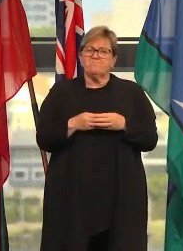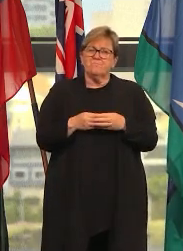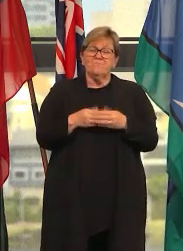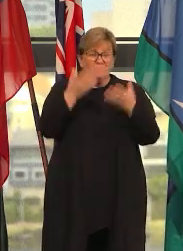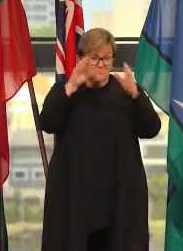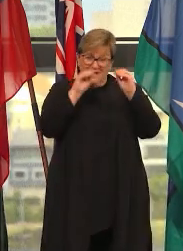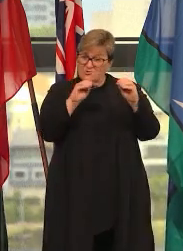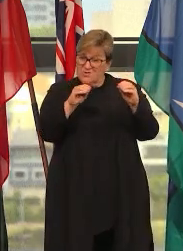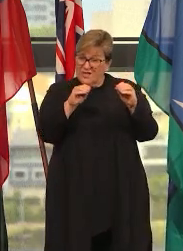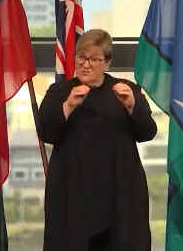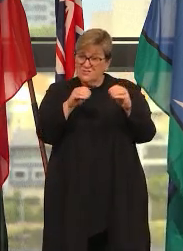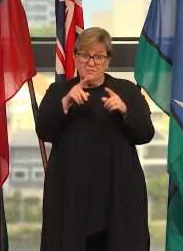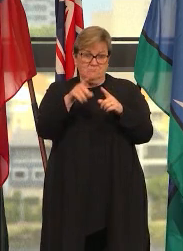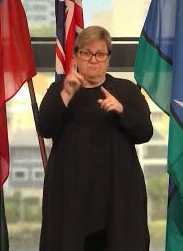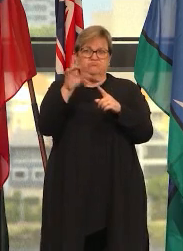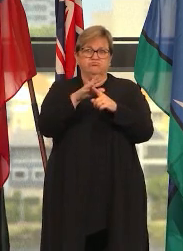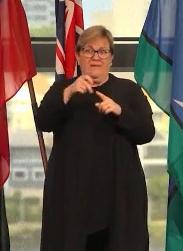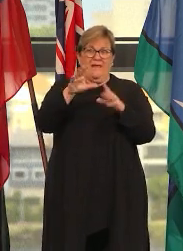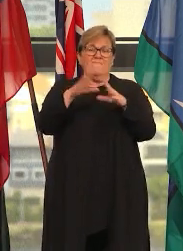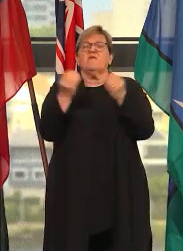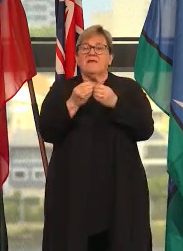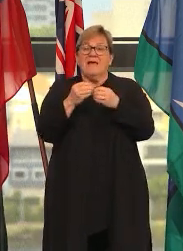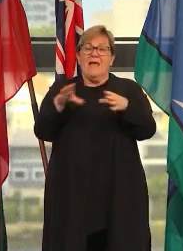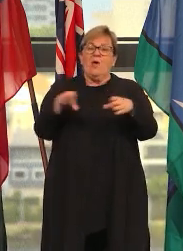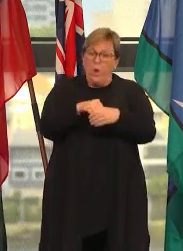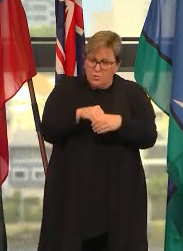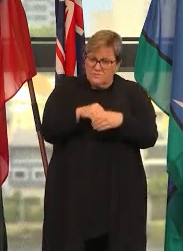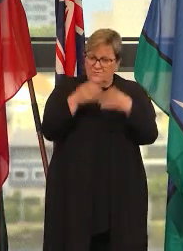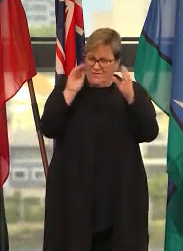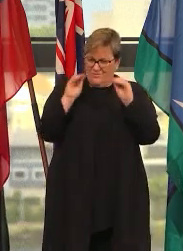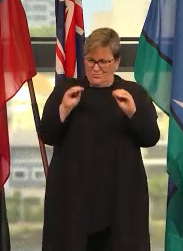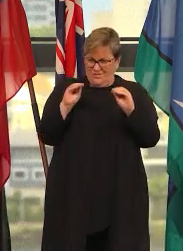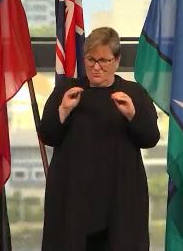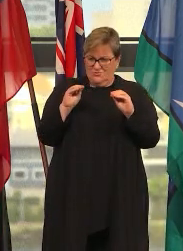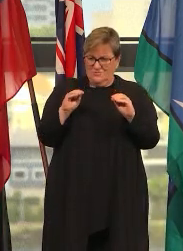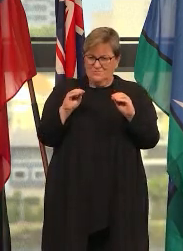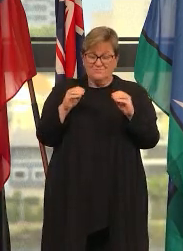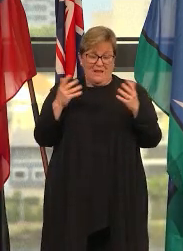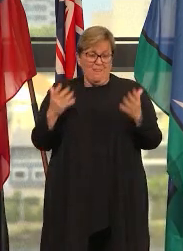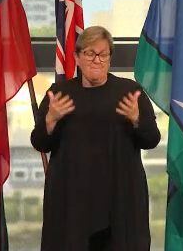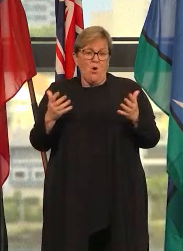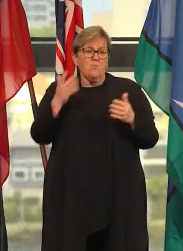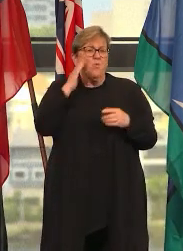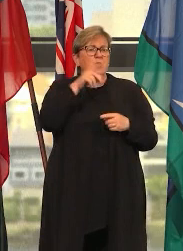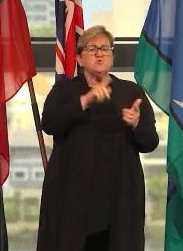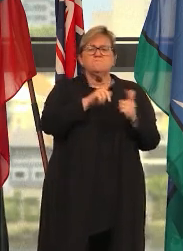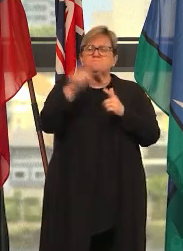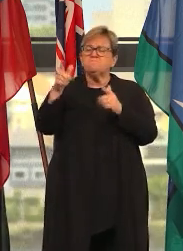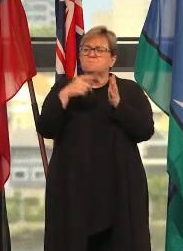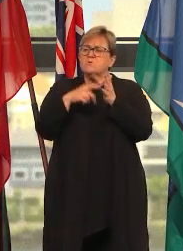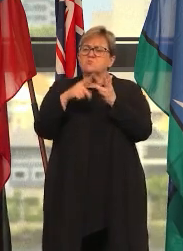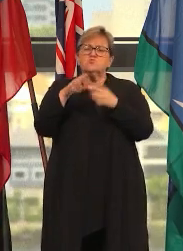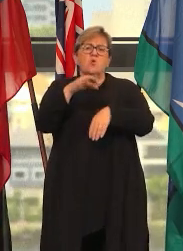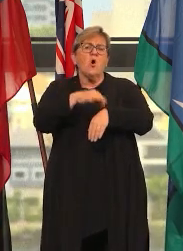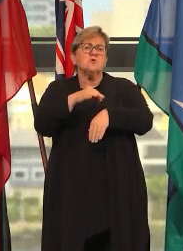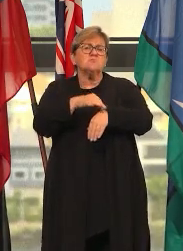your doctor with an interpreter, either the interpreter doesn't know the disability terminology, or